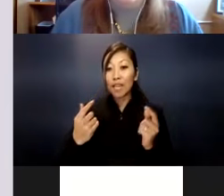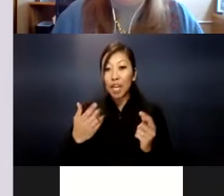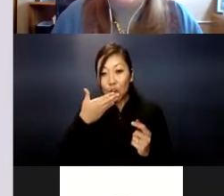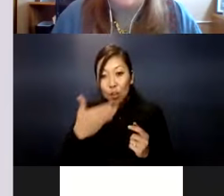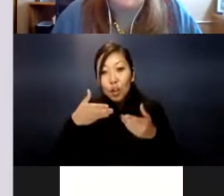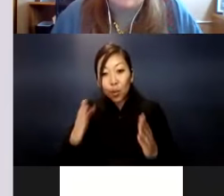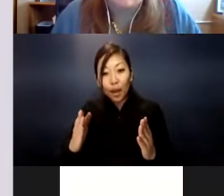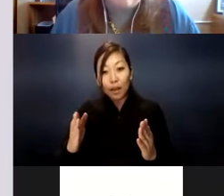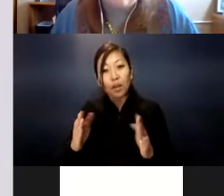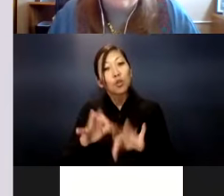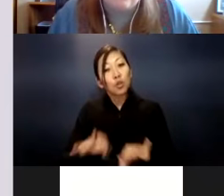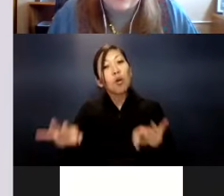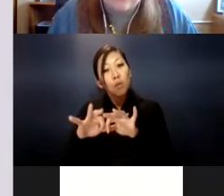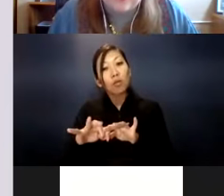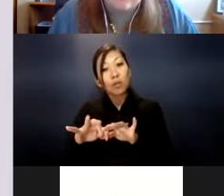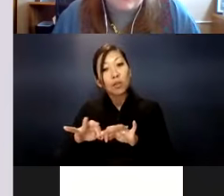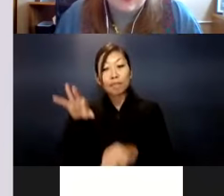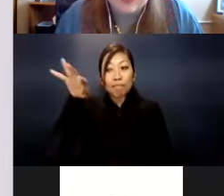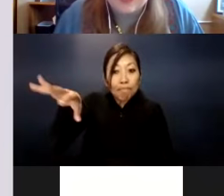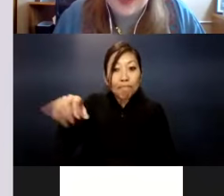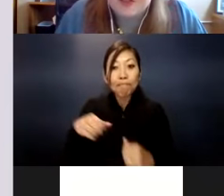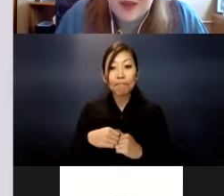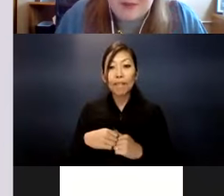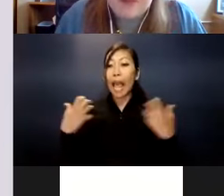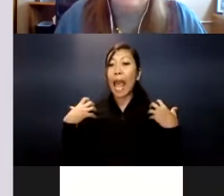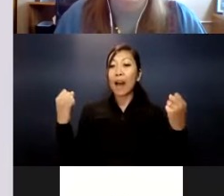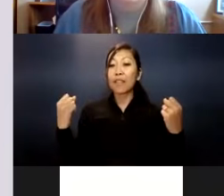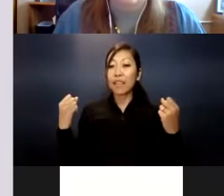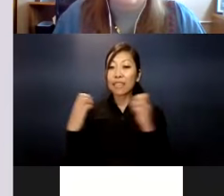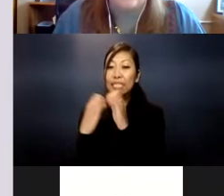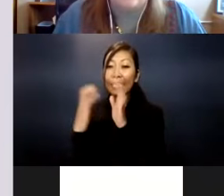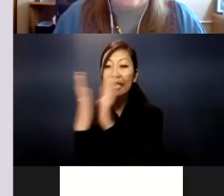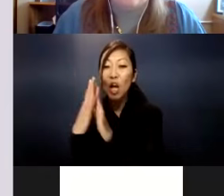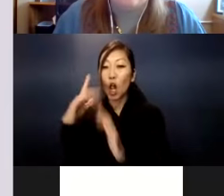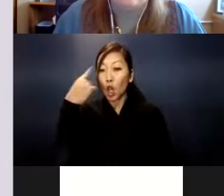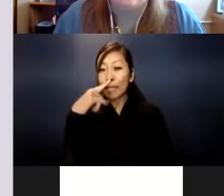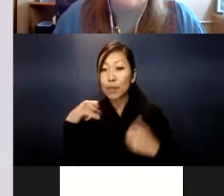that and ask them what healthy conflict might look like for them.